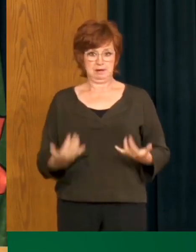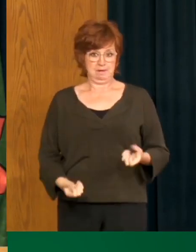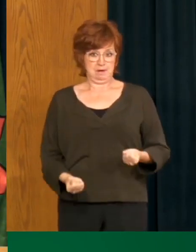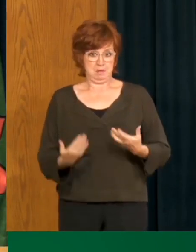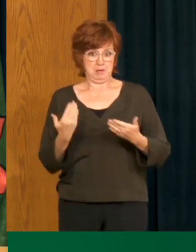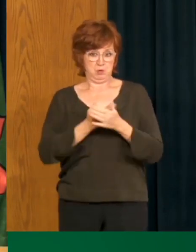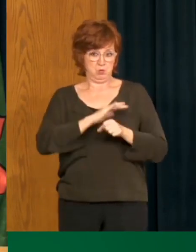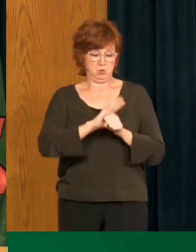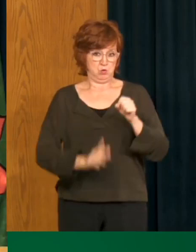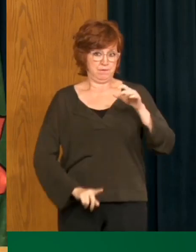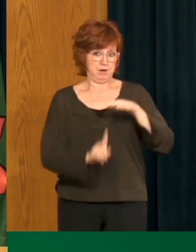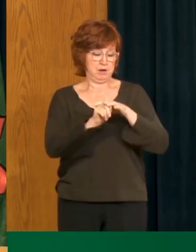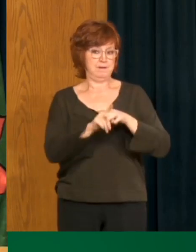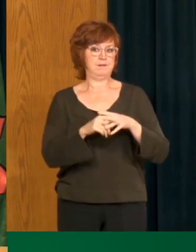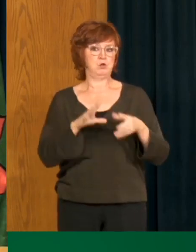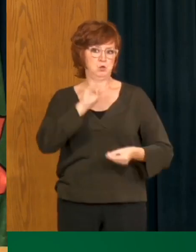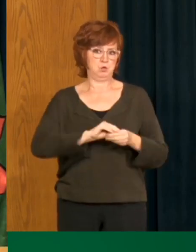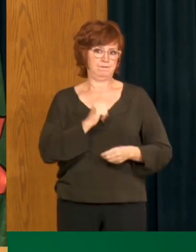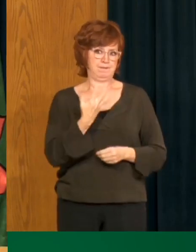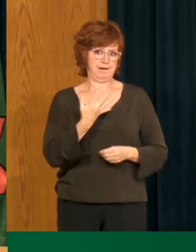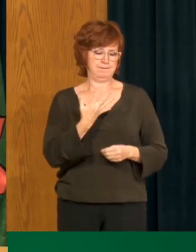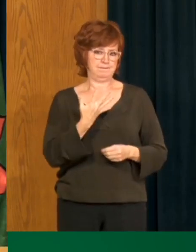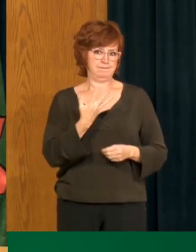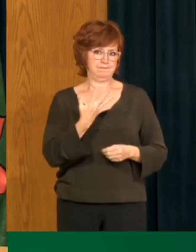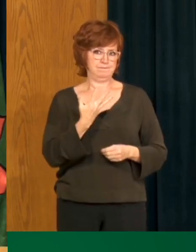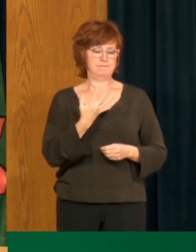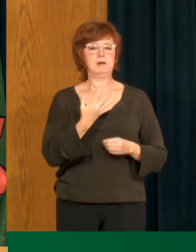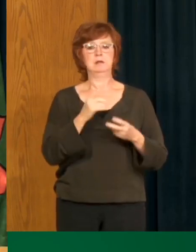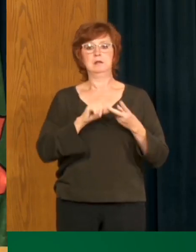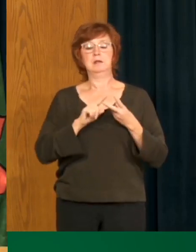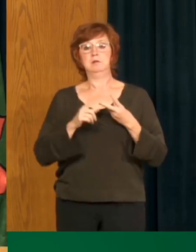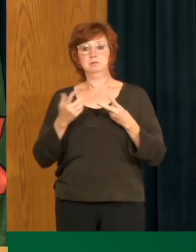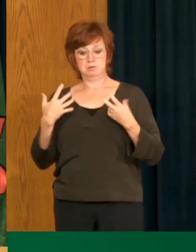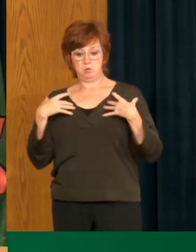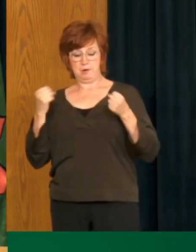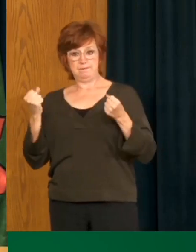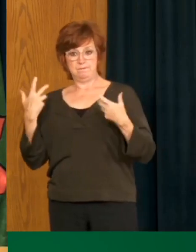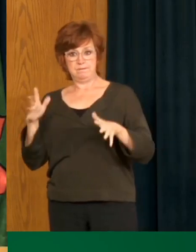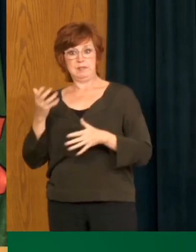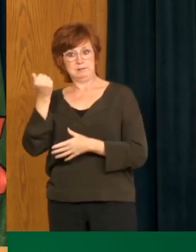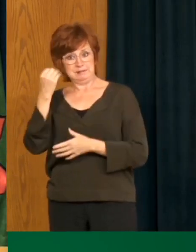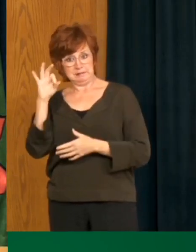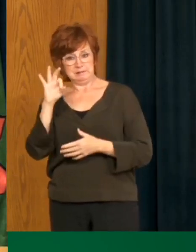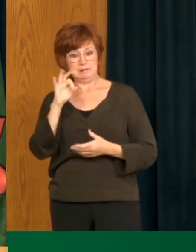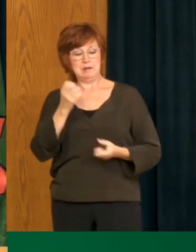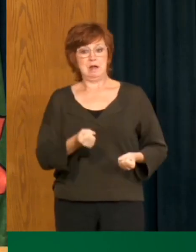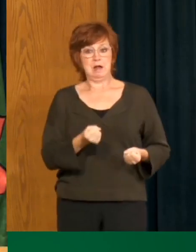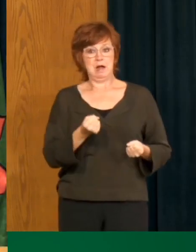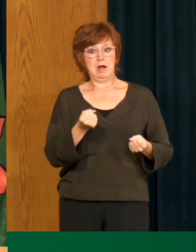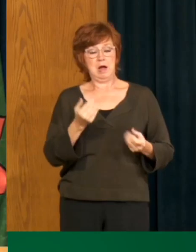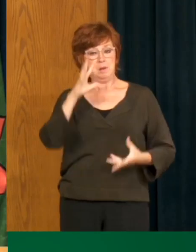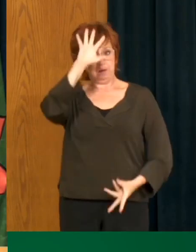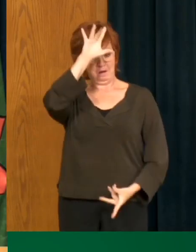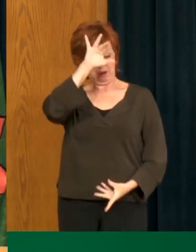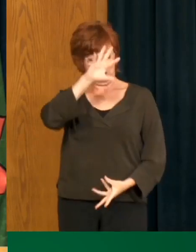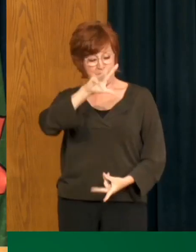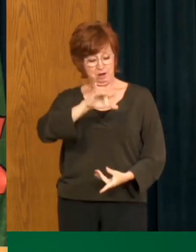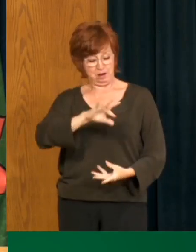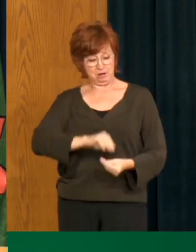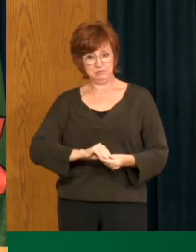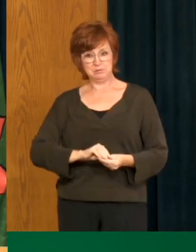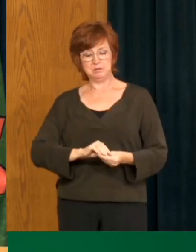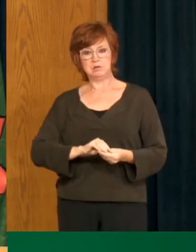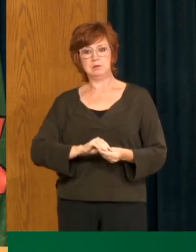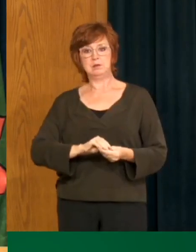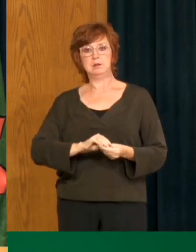5 new cases, as well as we have 19 additional recoveries, which brings our active case count in Saskatchewan to the number